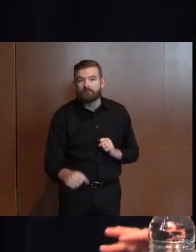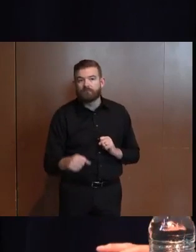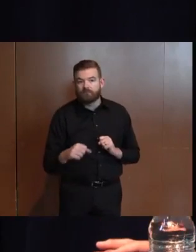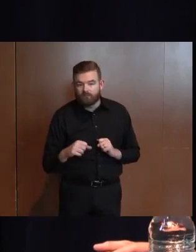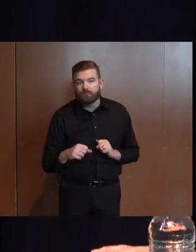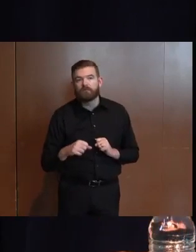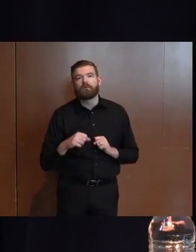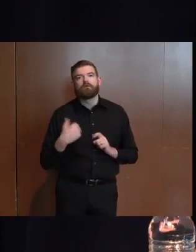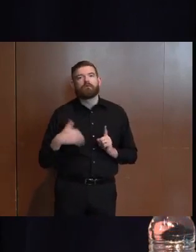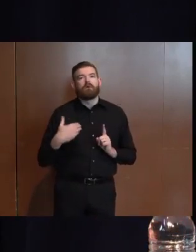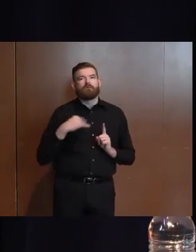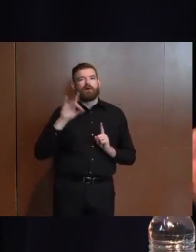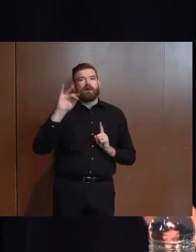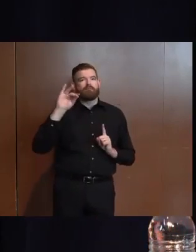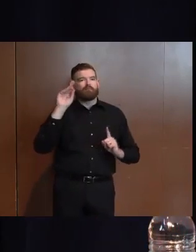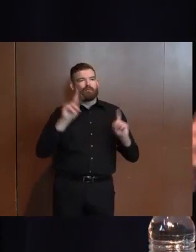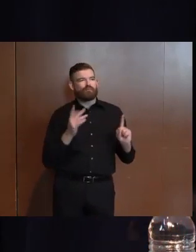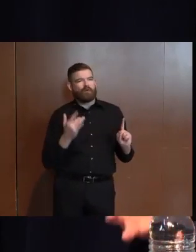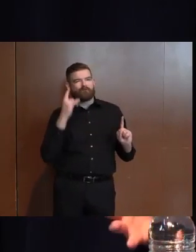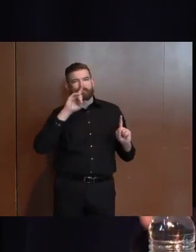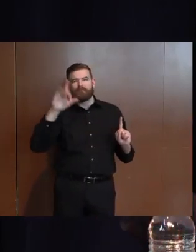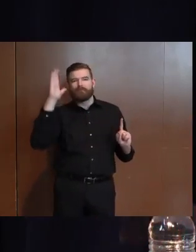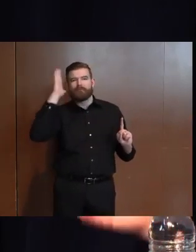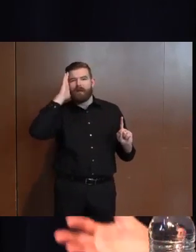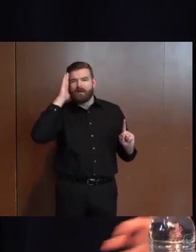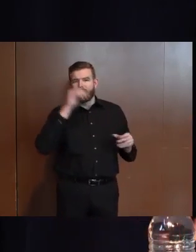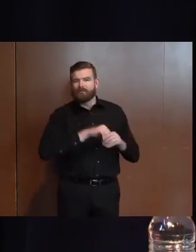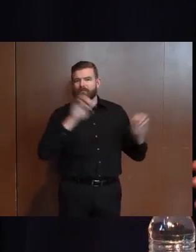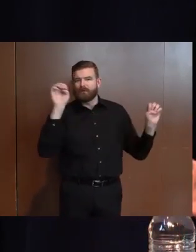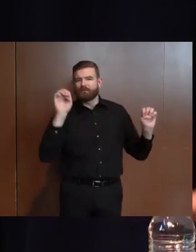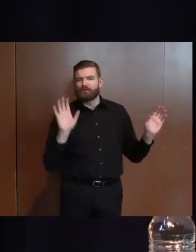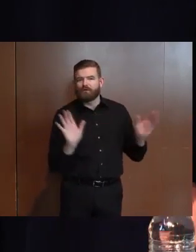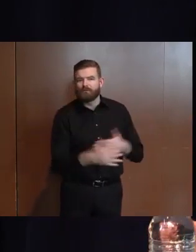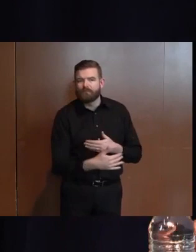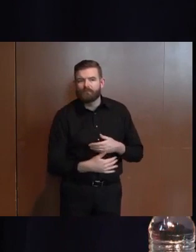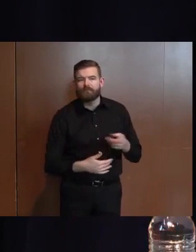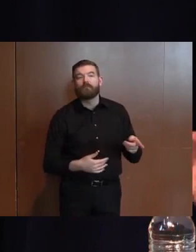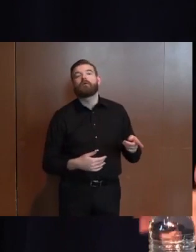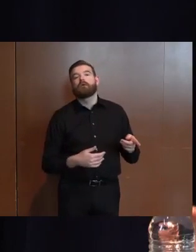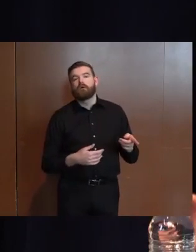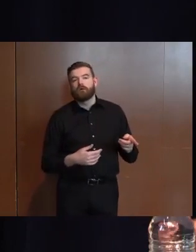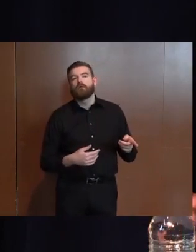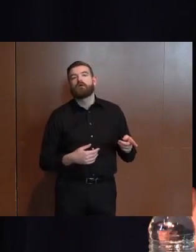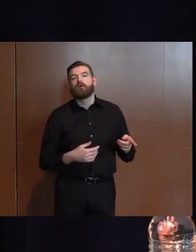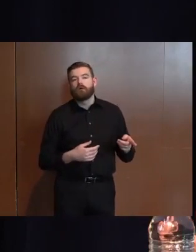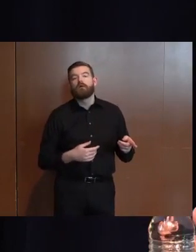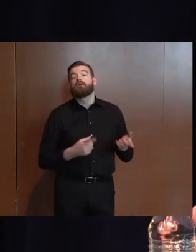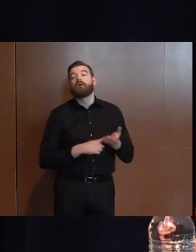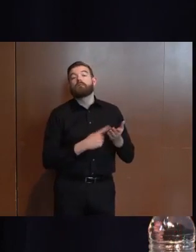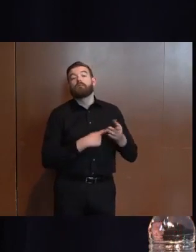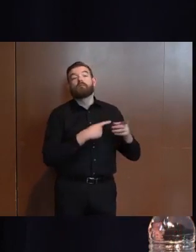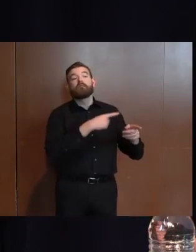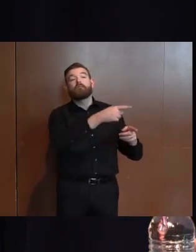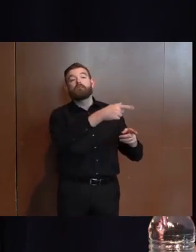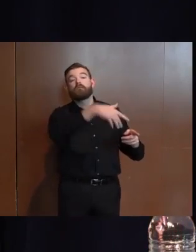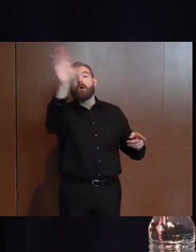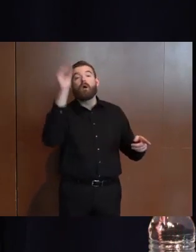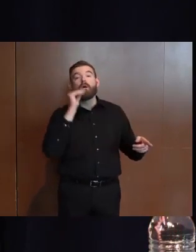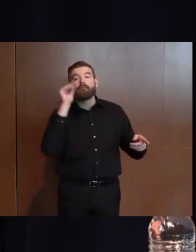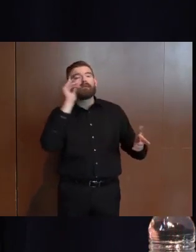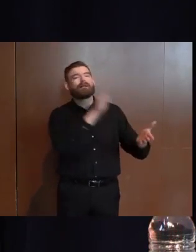in their main hospital. They usually clear that out as individuals go home, beds get cleaned, terminal cleaning of rooms is